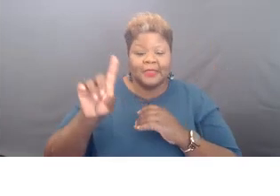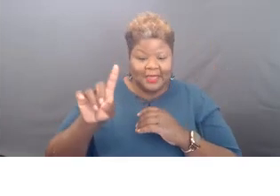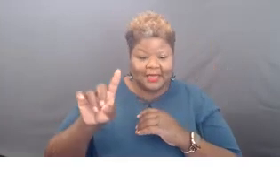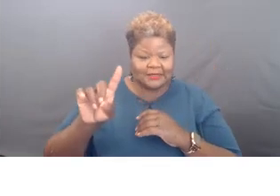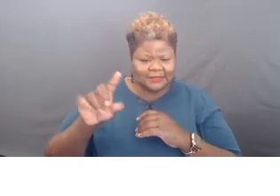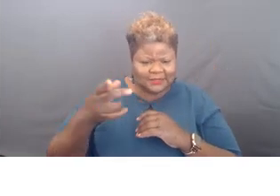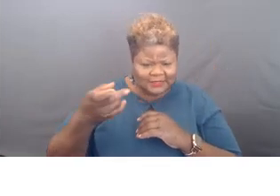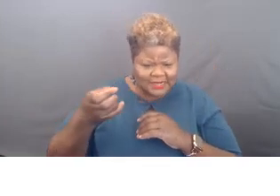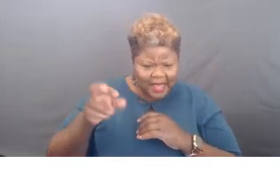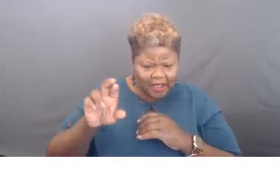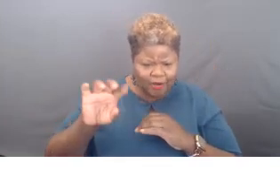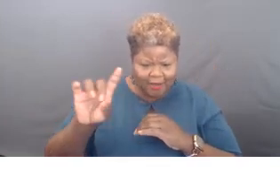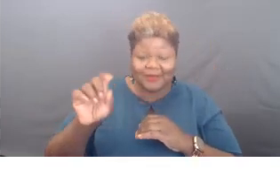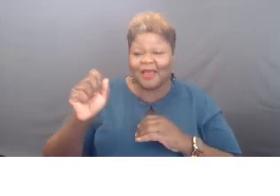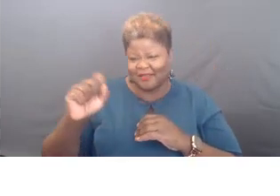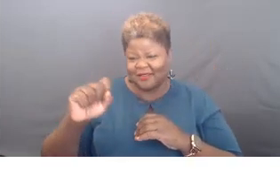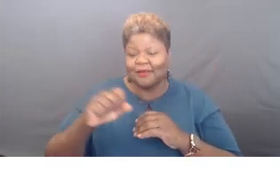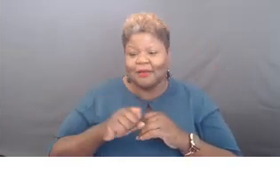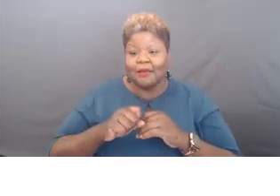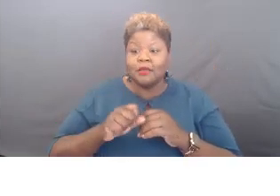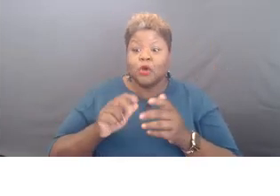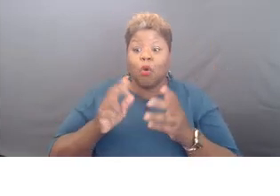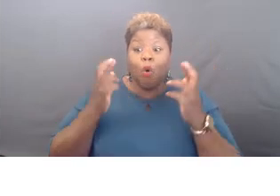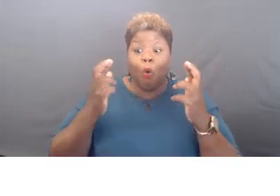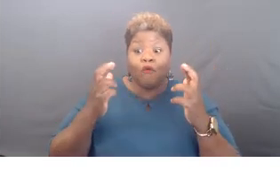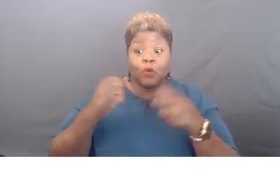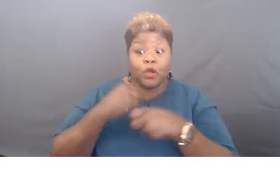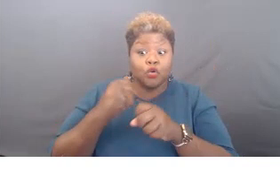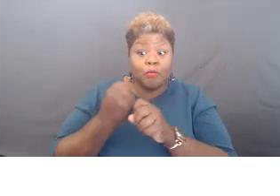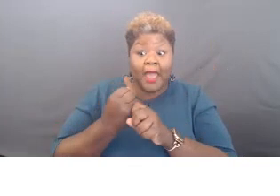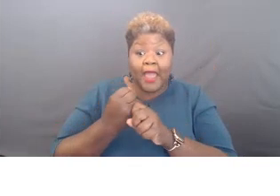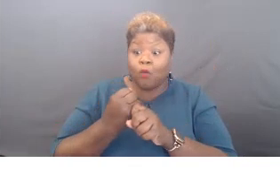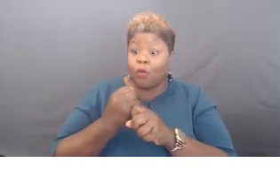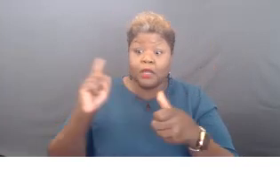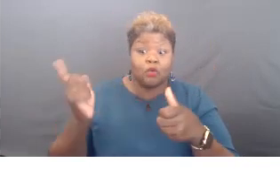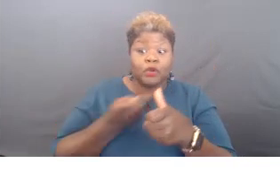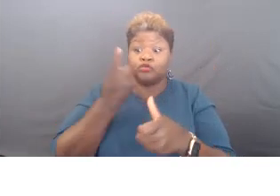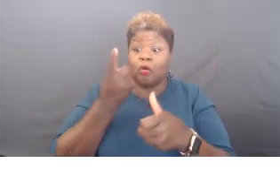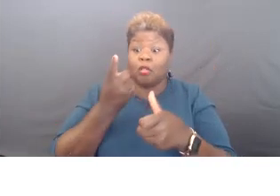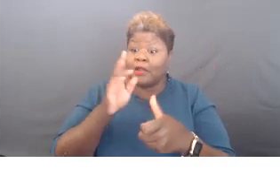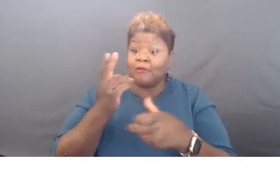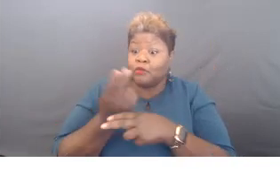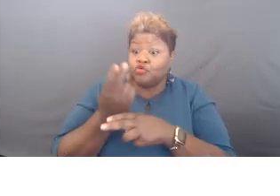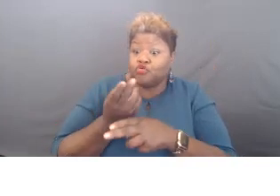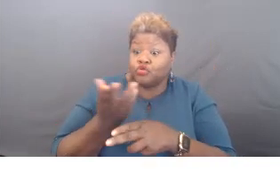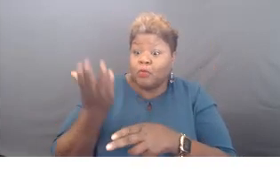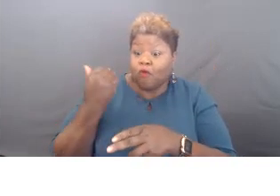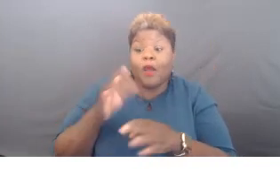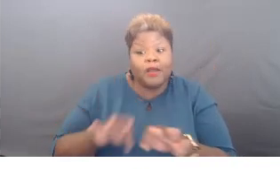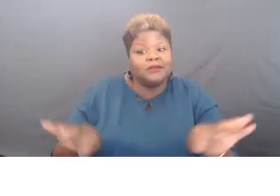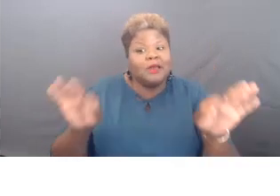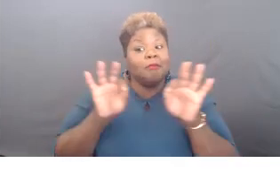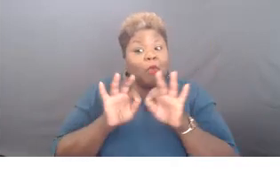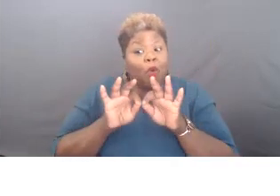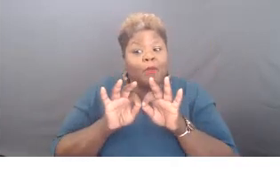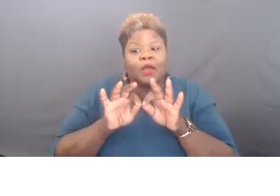Sarita. Hopefully the hashtag you will create will be original enough to have never been used before. This is also very important because you don't want it to